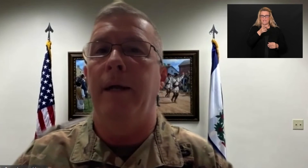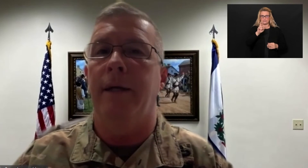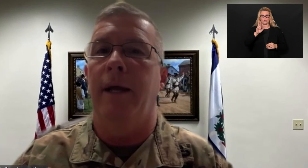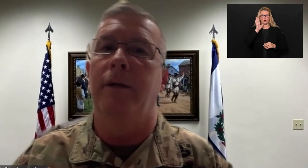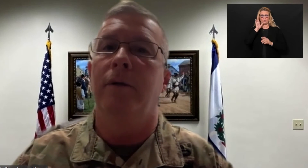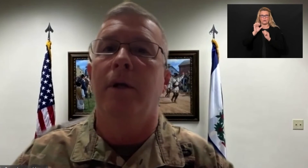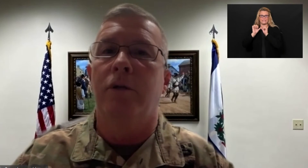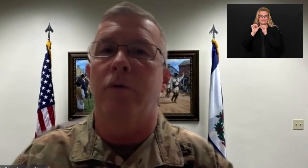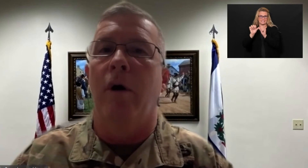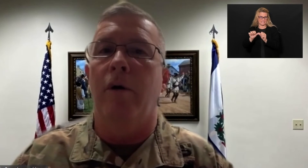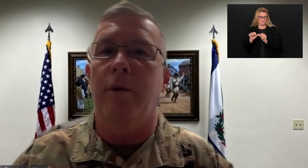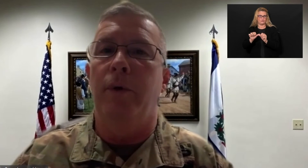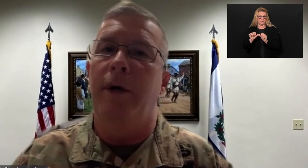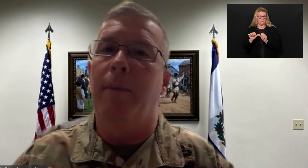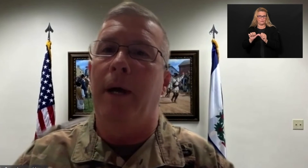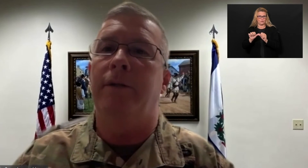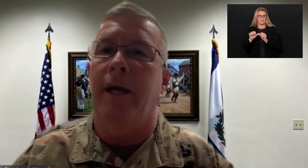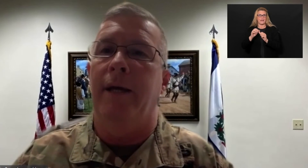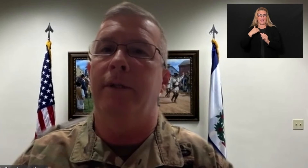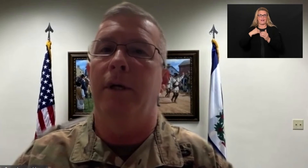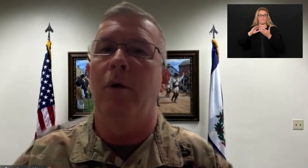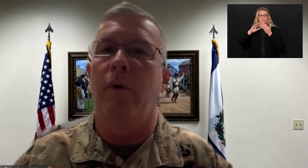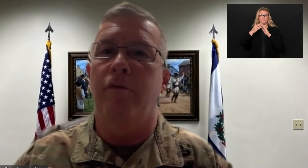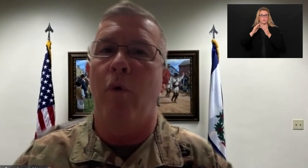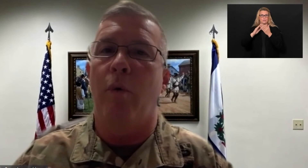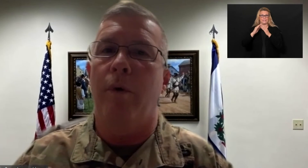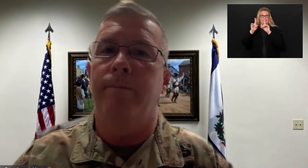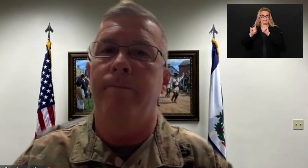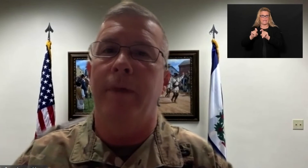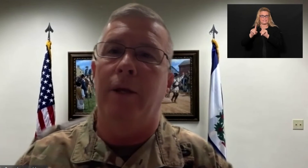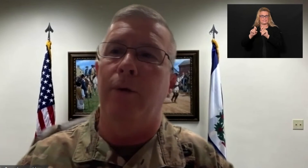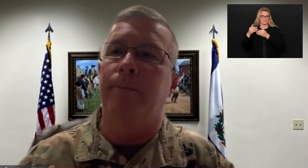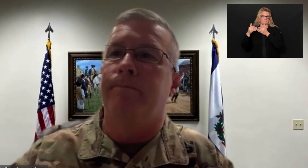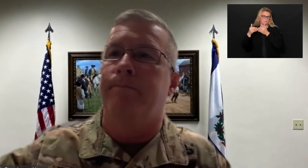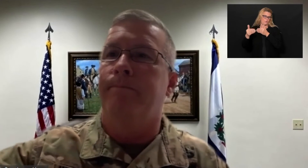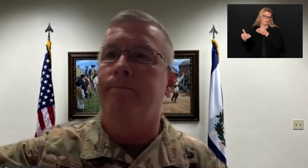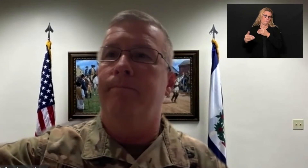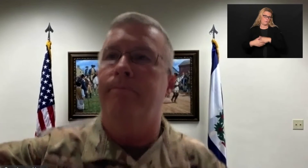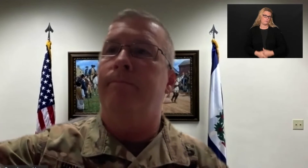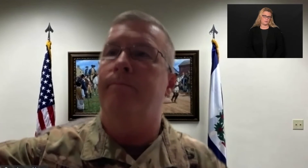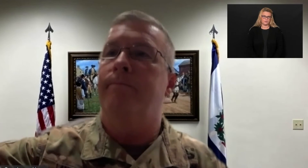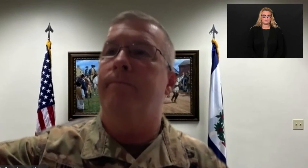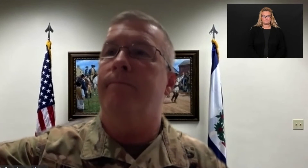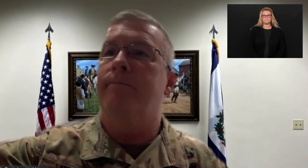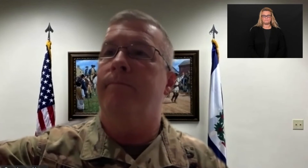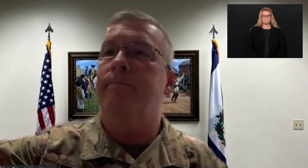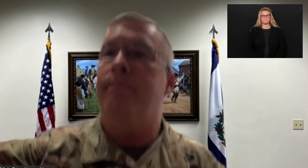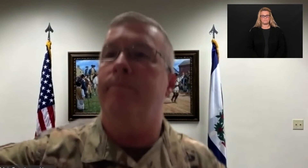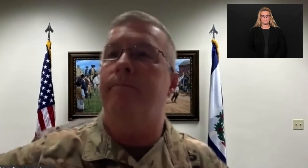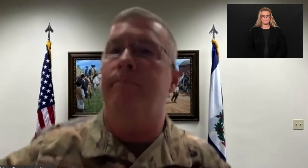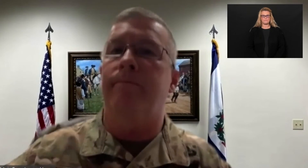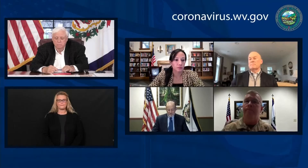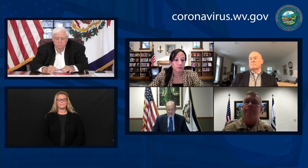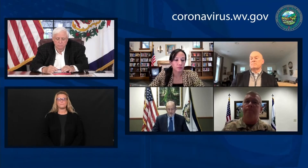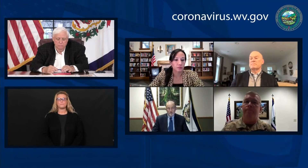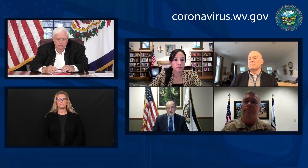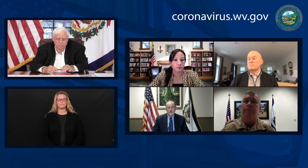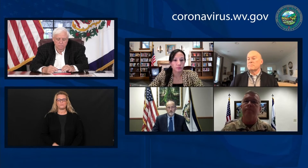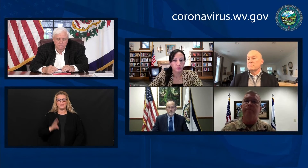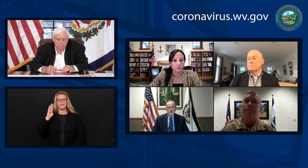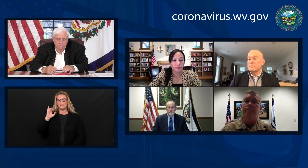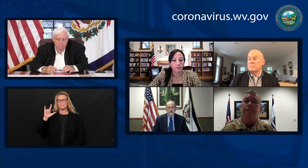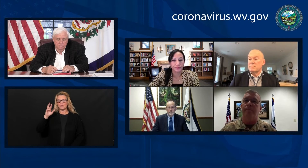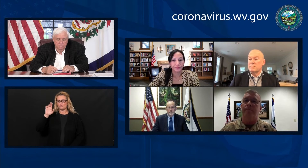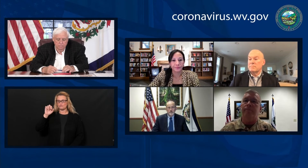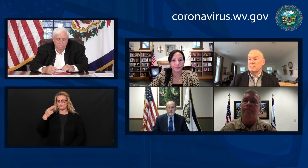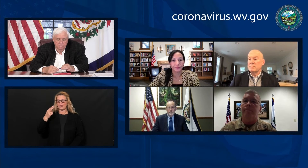continue to maintain strong community-based testing going forward. Thank you. Thank you, General. Next to Bill Crouch,